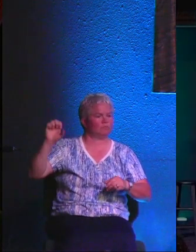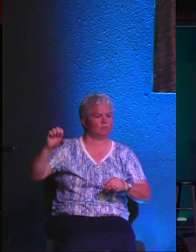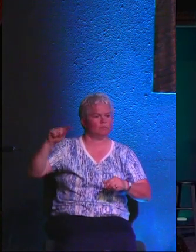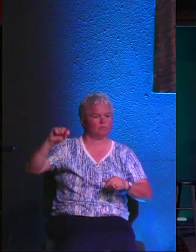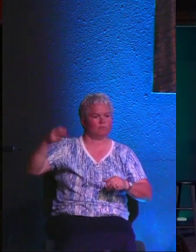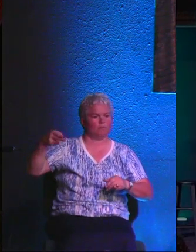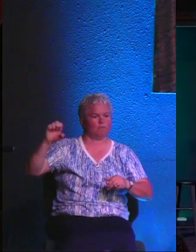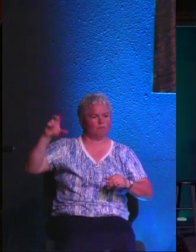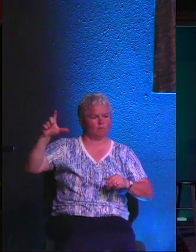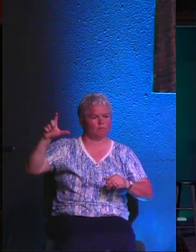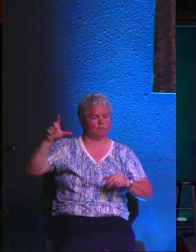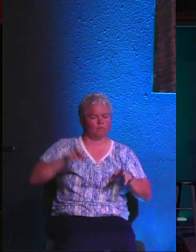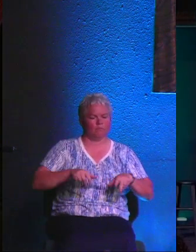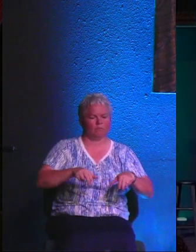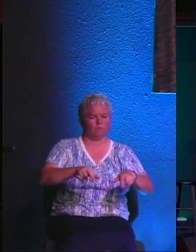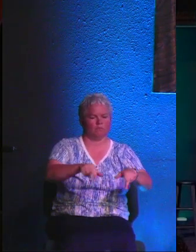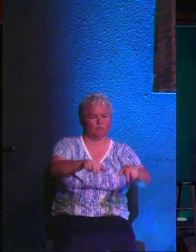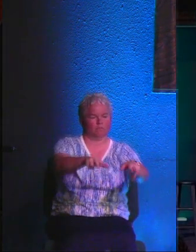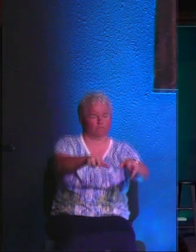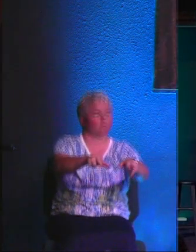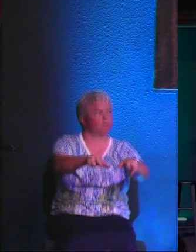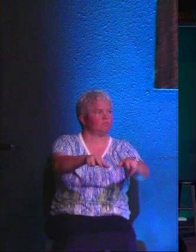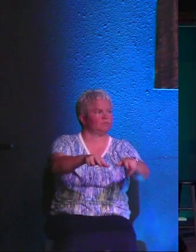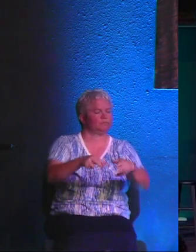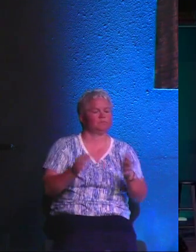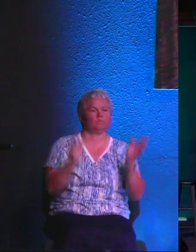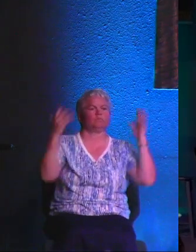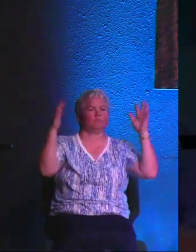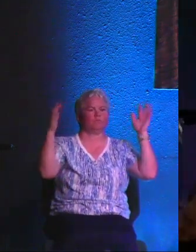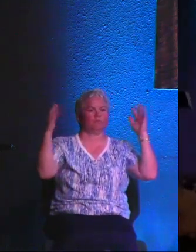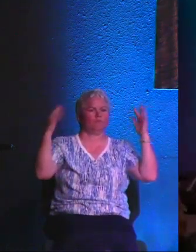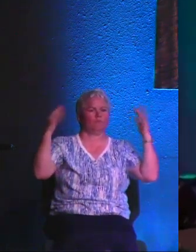of what can be done. Congratulations.